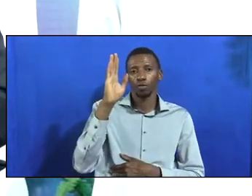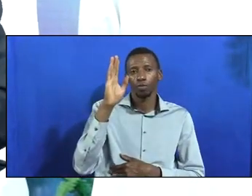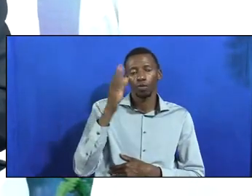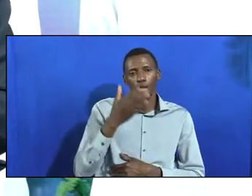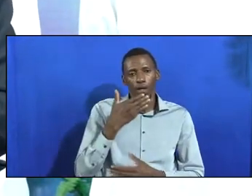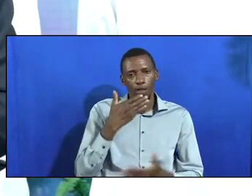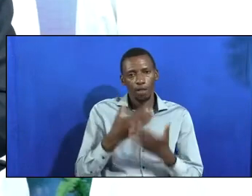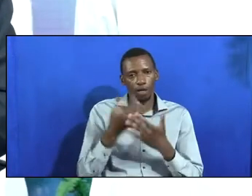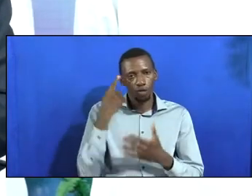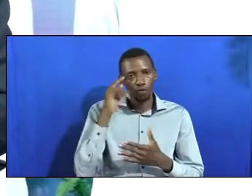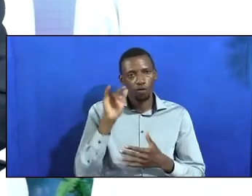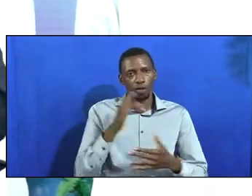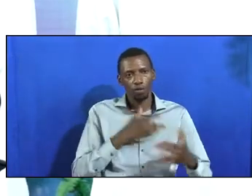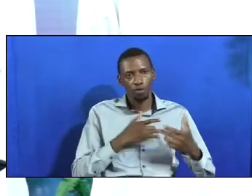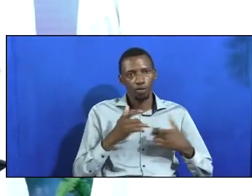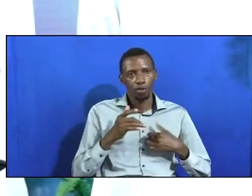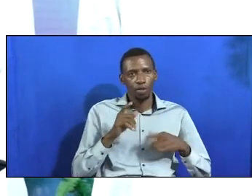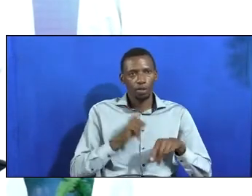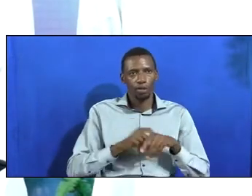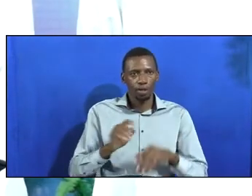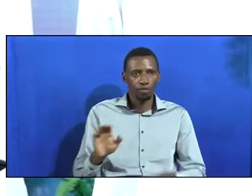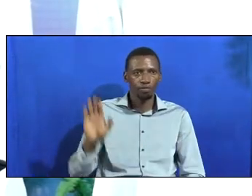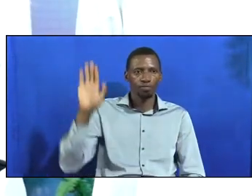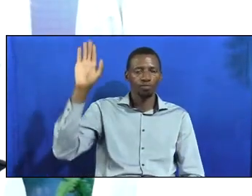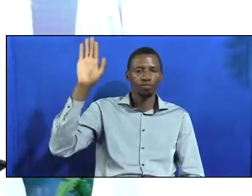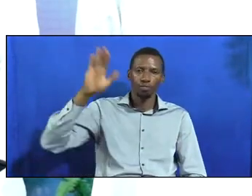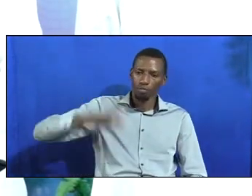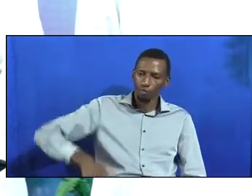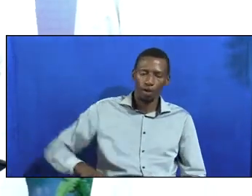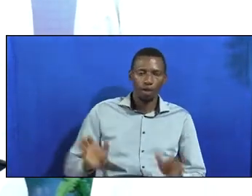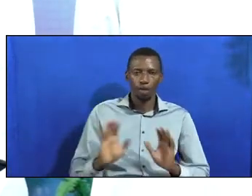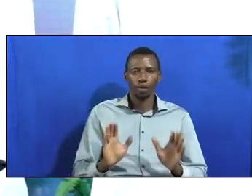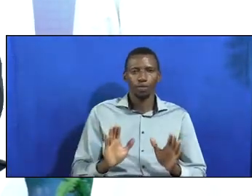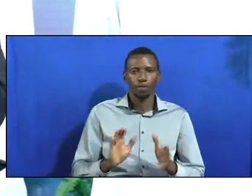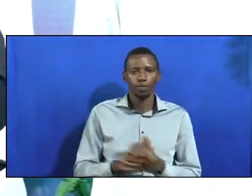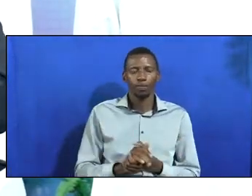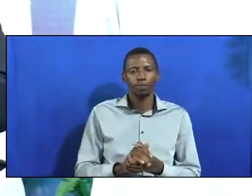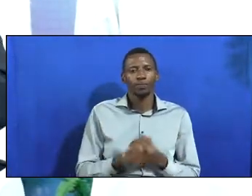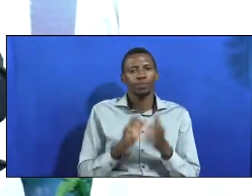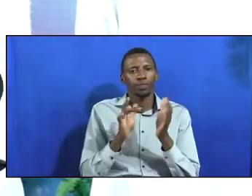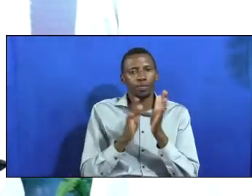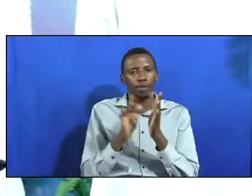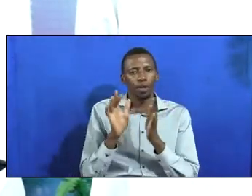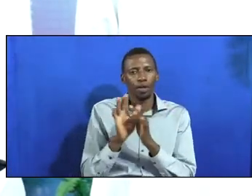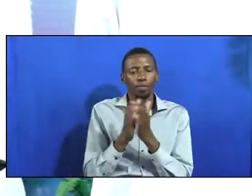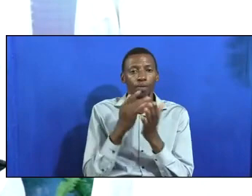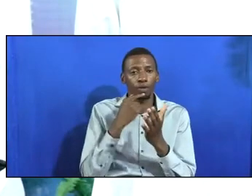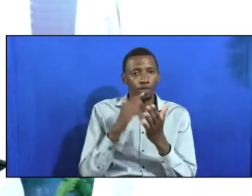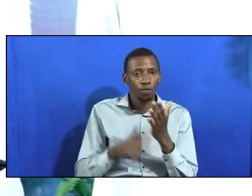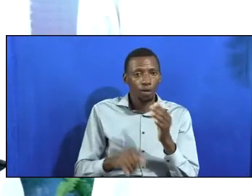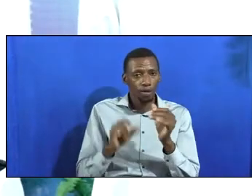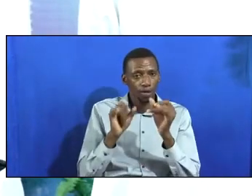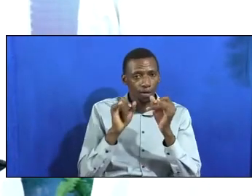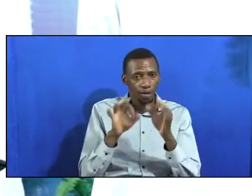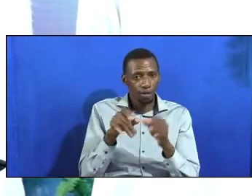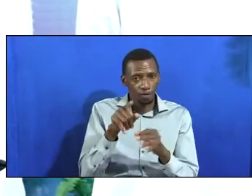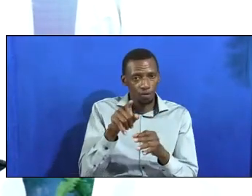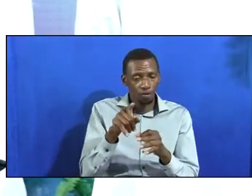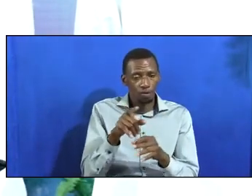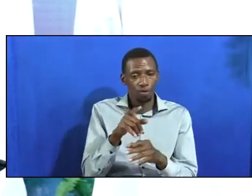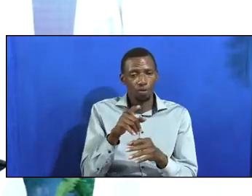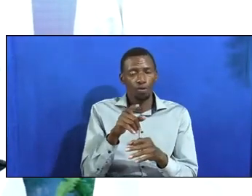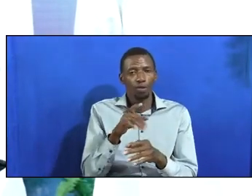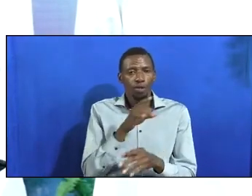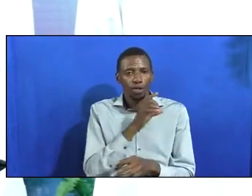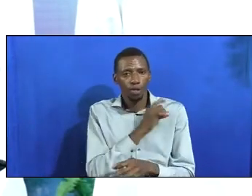raise up the hand, it doesn't go down, it goes up. The Bible says, if you are afraid to acknowledge, God is